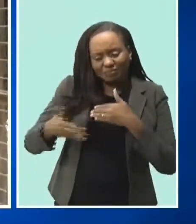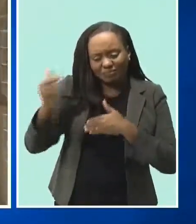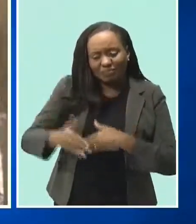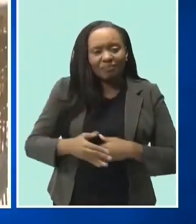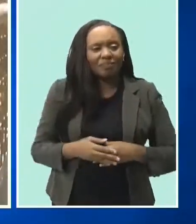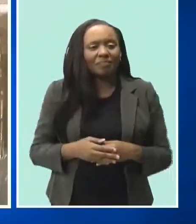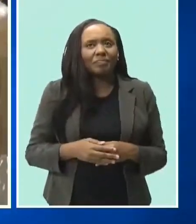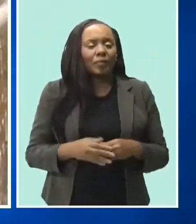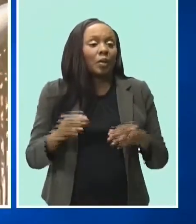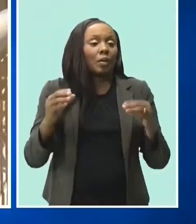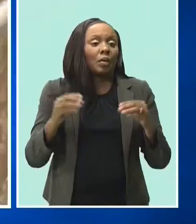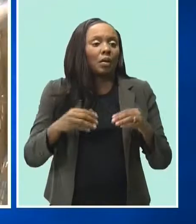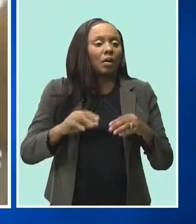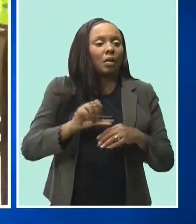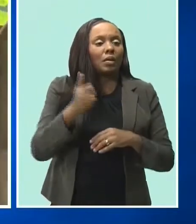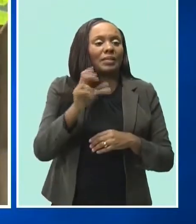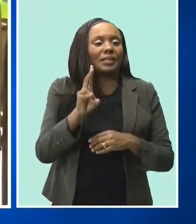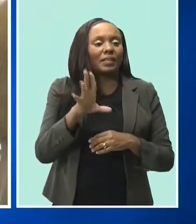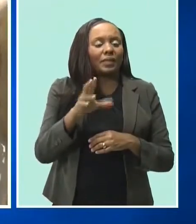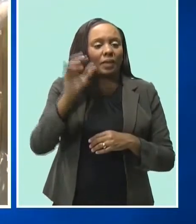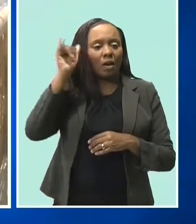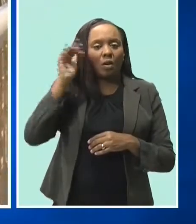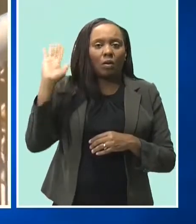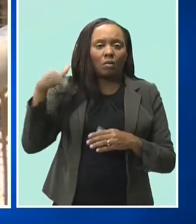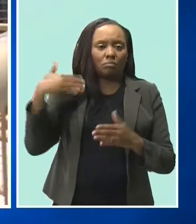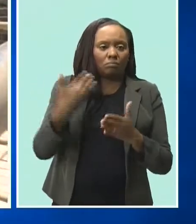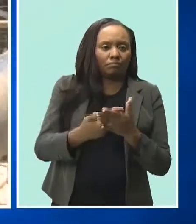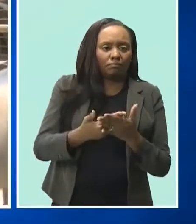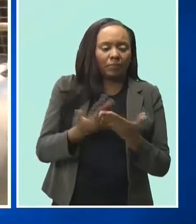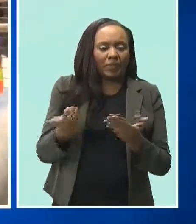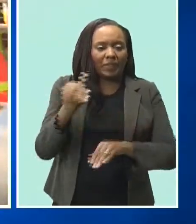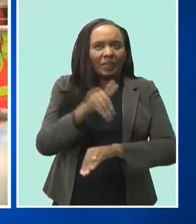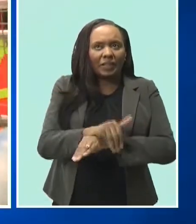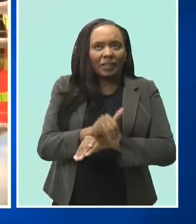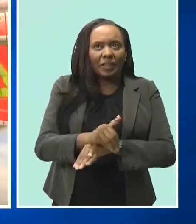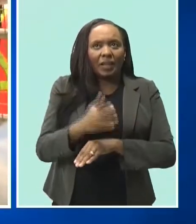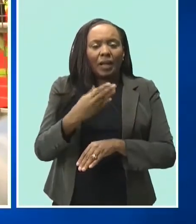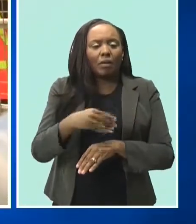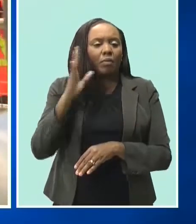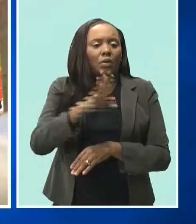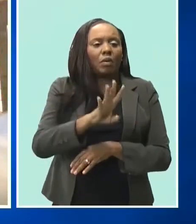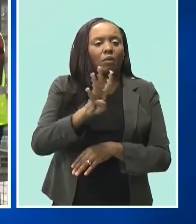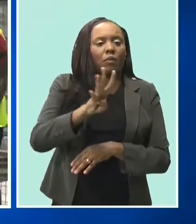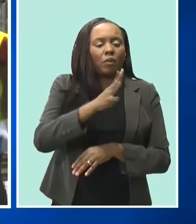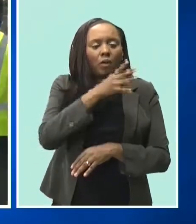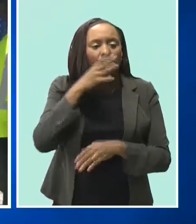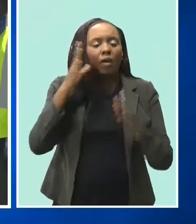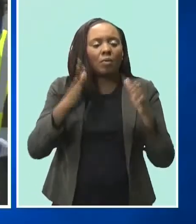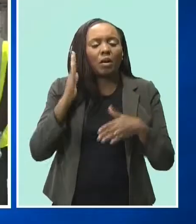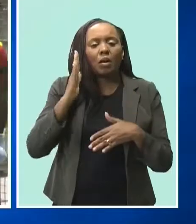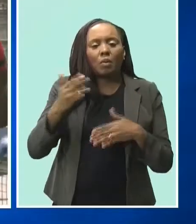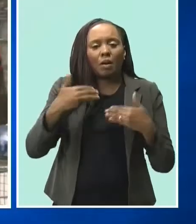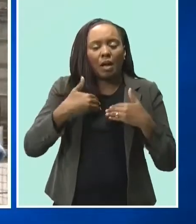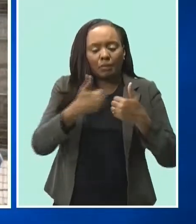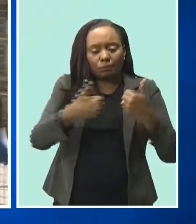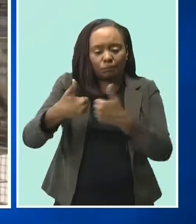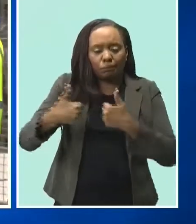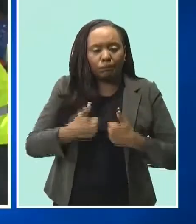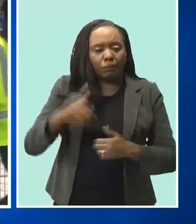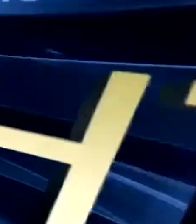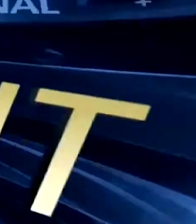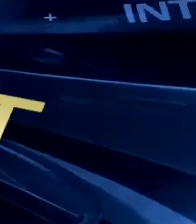joy, love, understanding, and everything else that goes with good living, particularly for our elderly